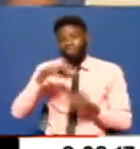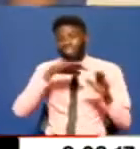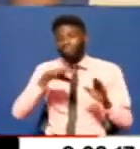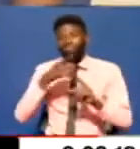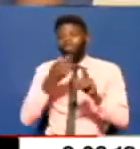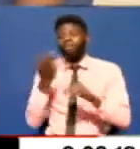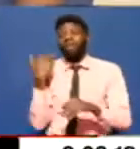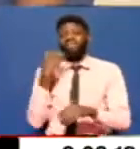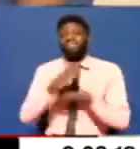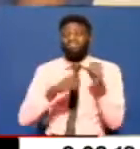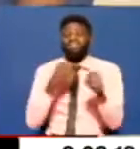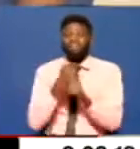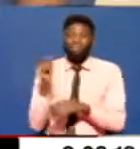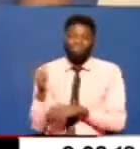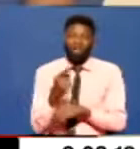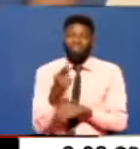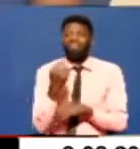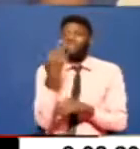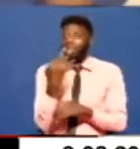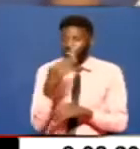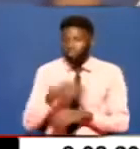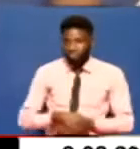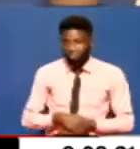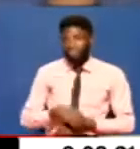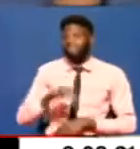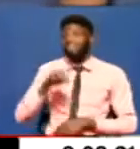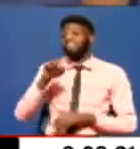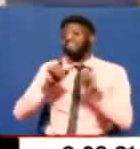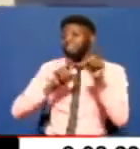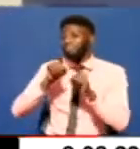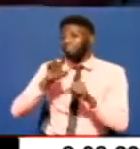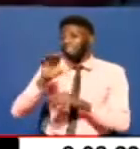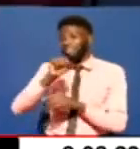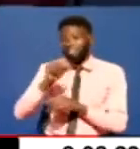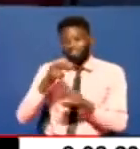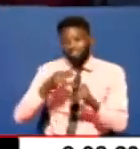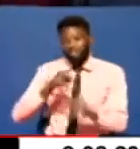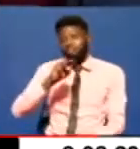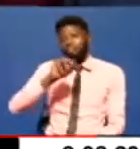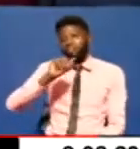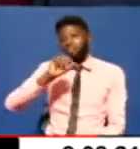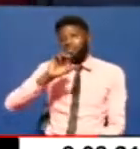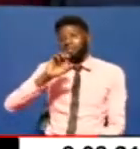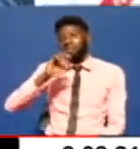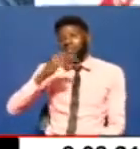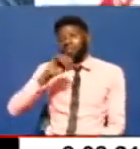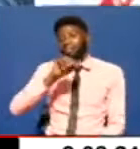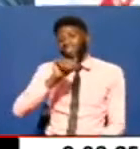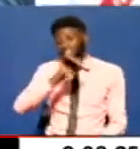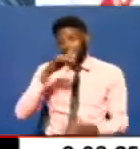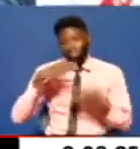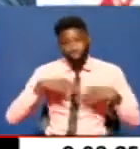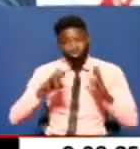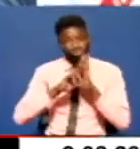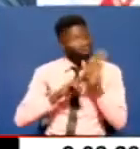Transport Cabinet Secretary James Macharia called on the players in the sector to observe the set guidelines even as they go about their daily businesses. In